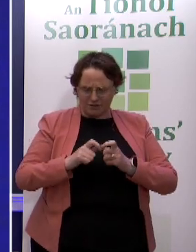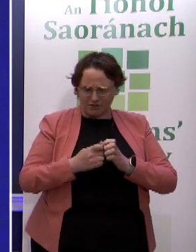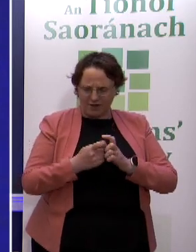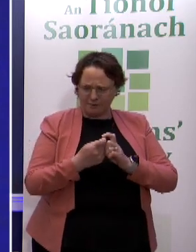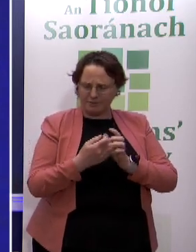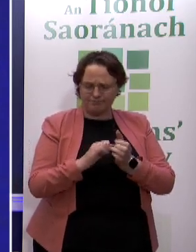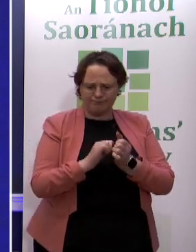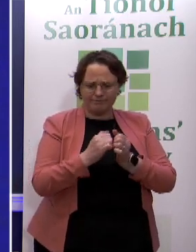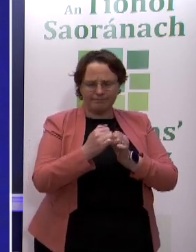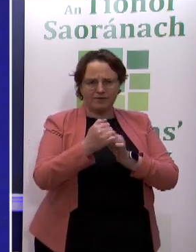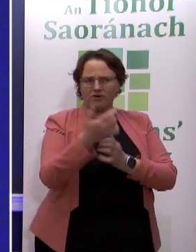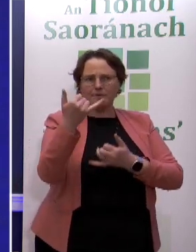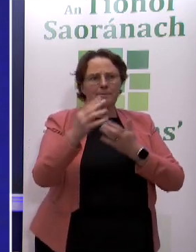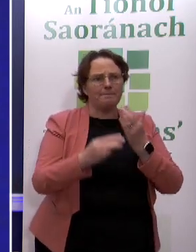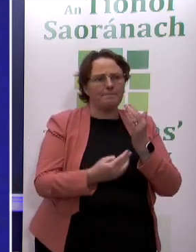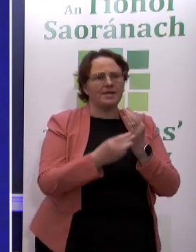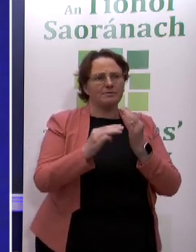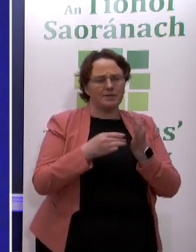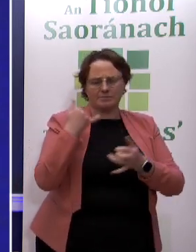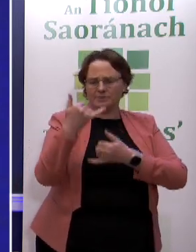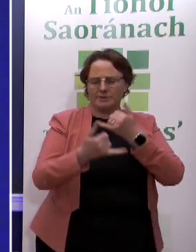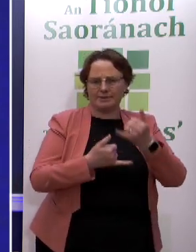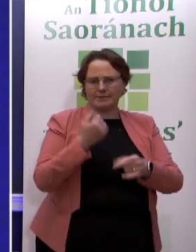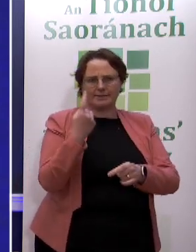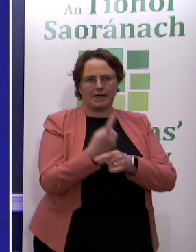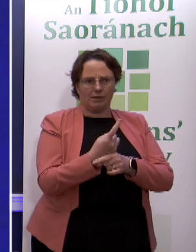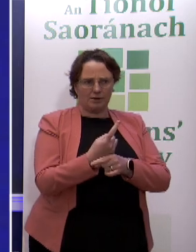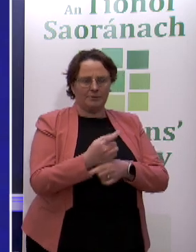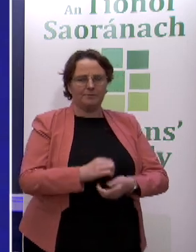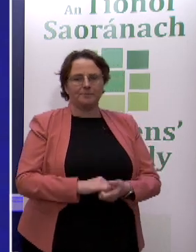years and is there kind of despite us.